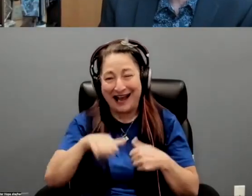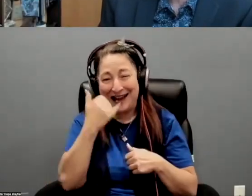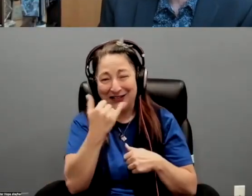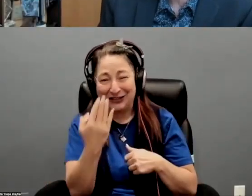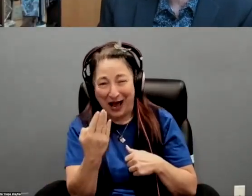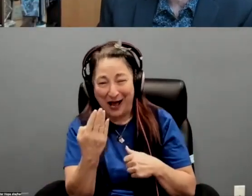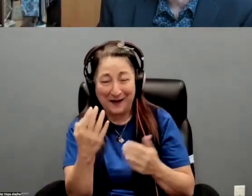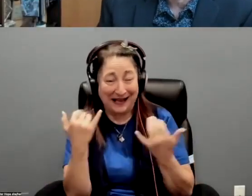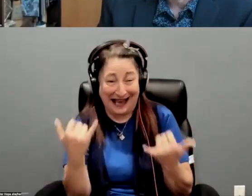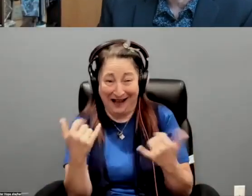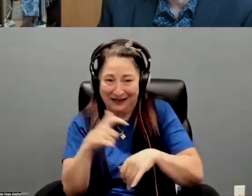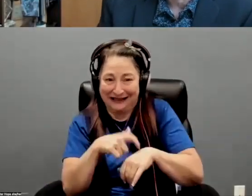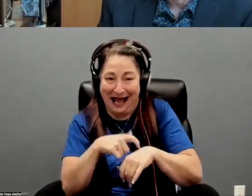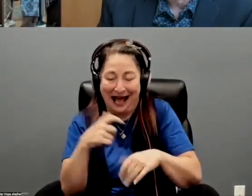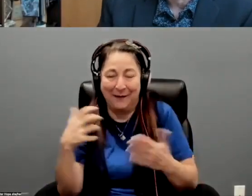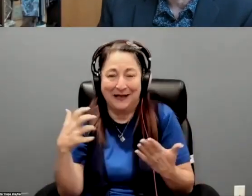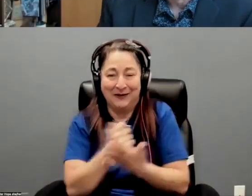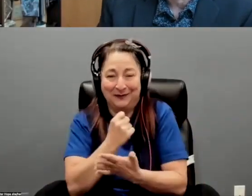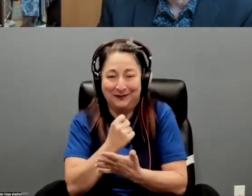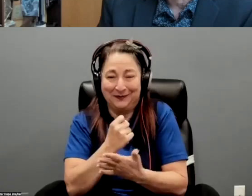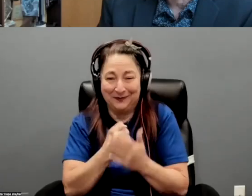the only time I was.